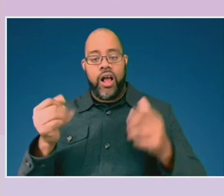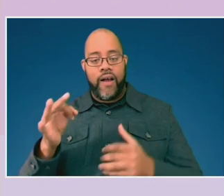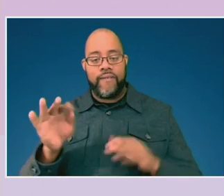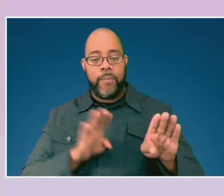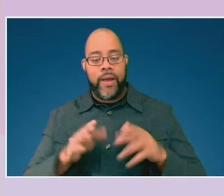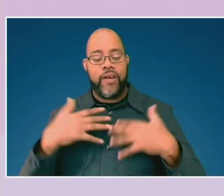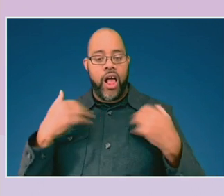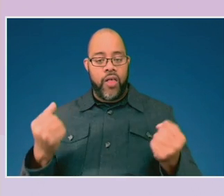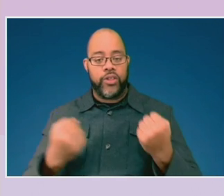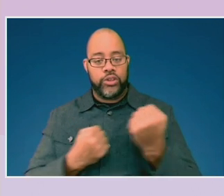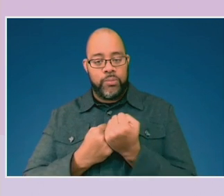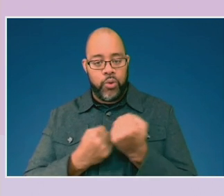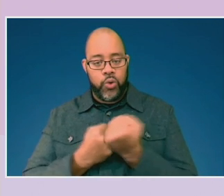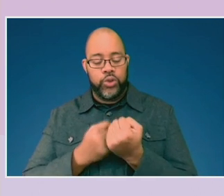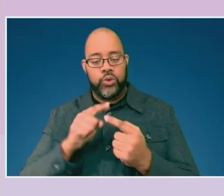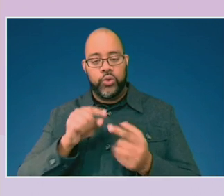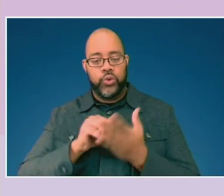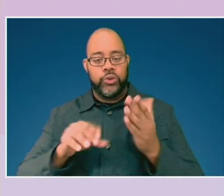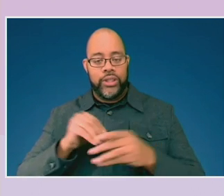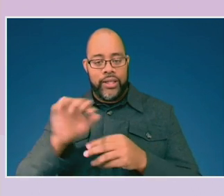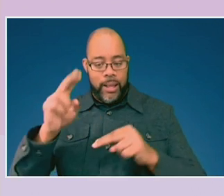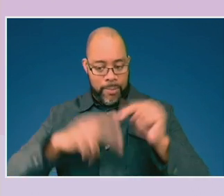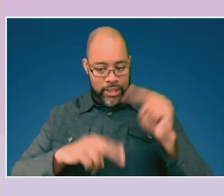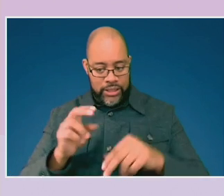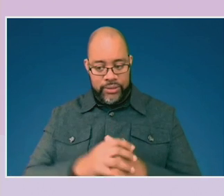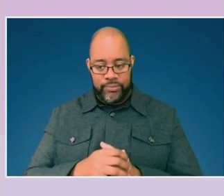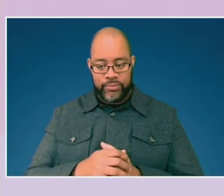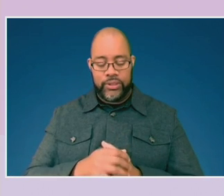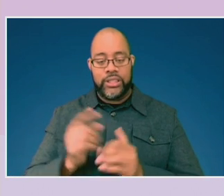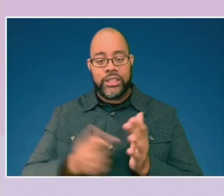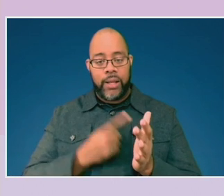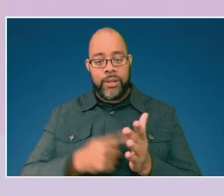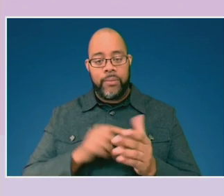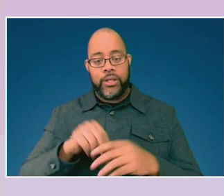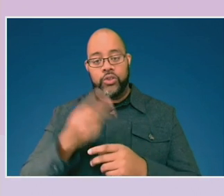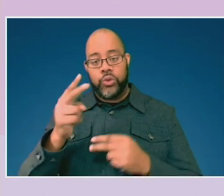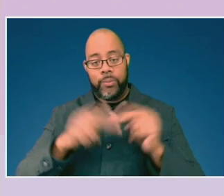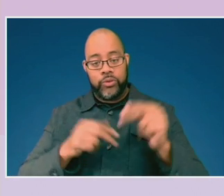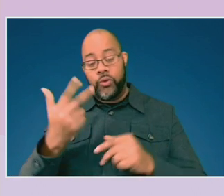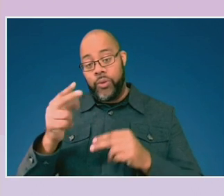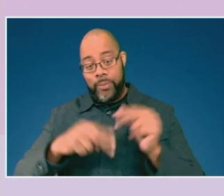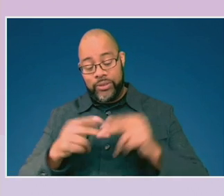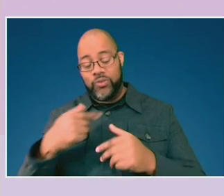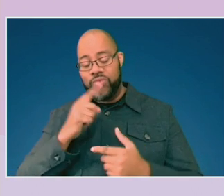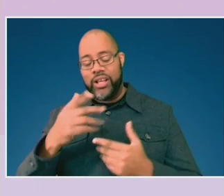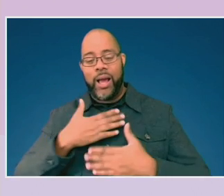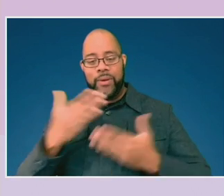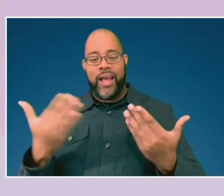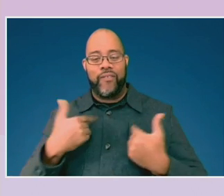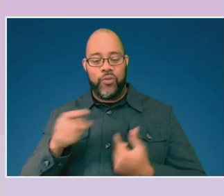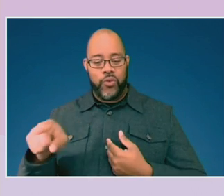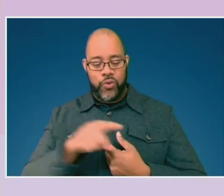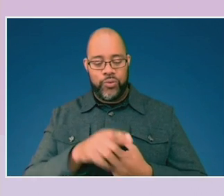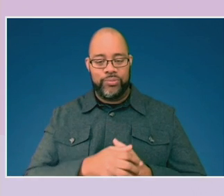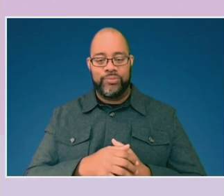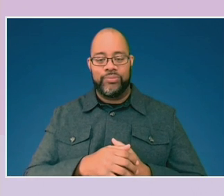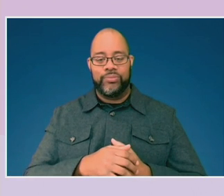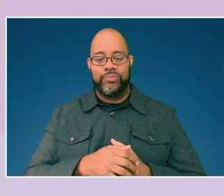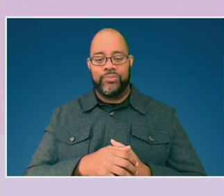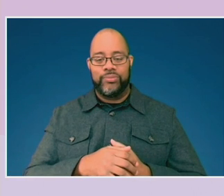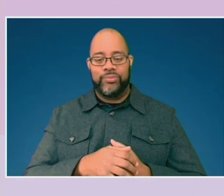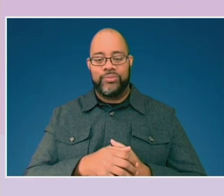health support to the students in that building, or sometimes in 2 buildings or 3 buildings. So we're really delighted to have